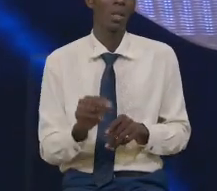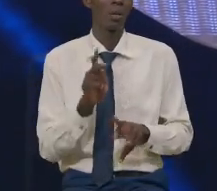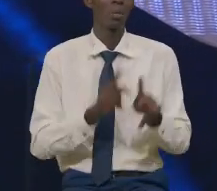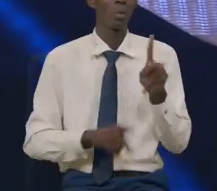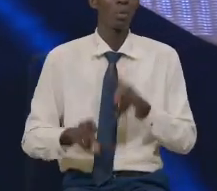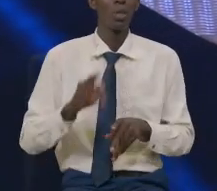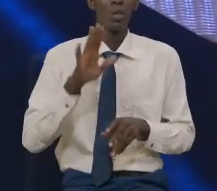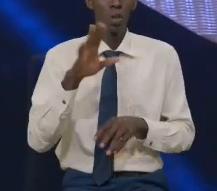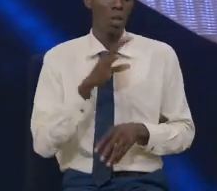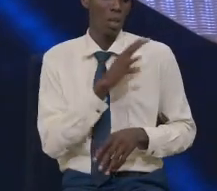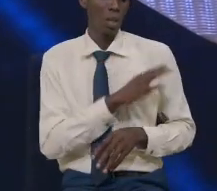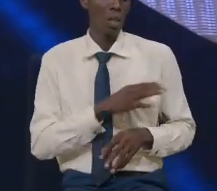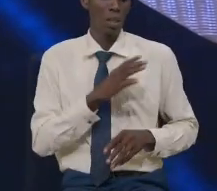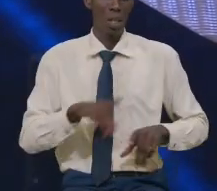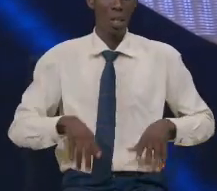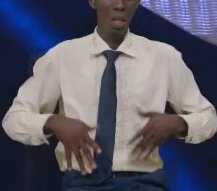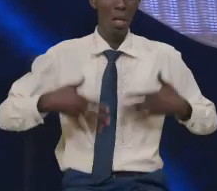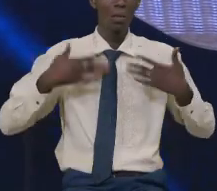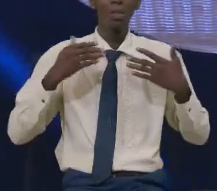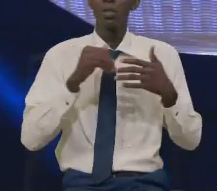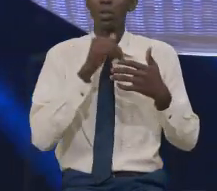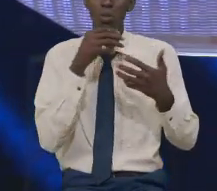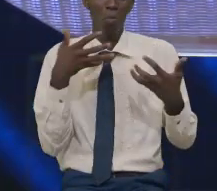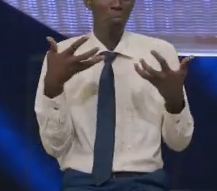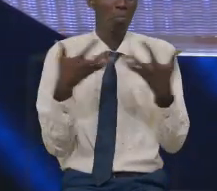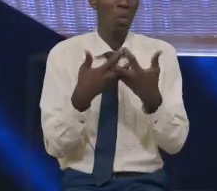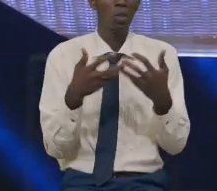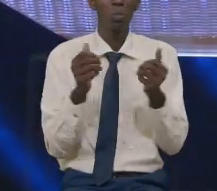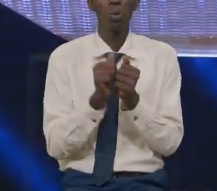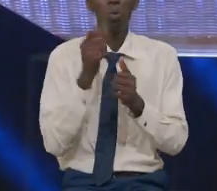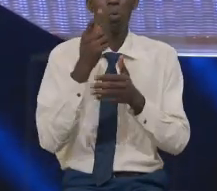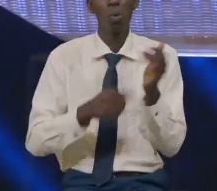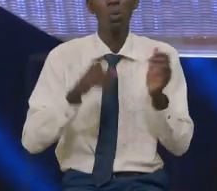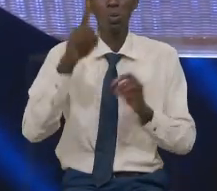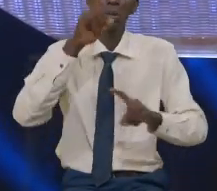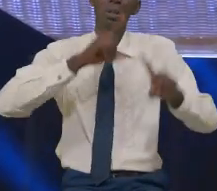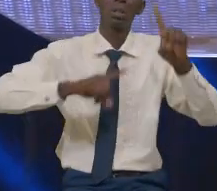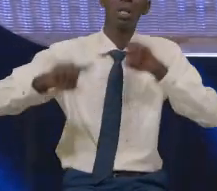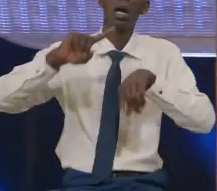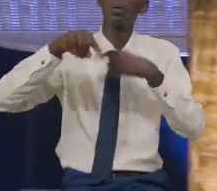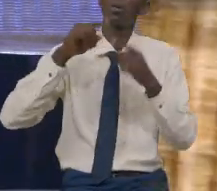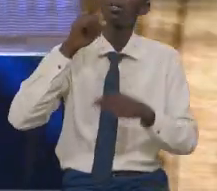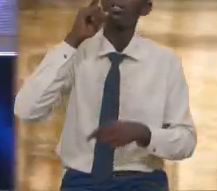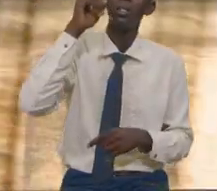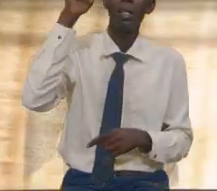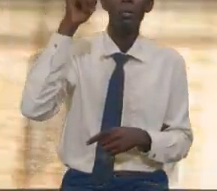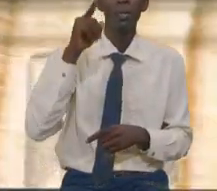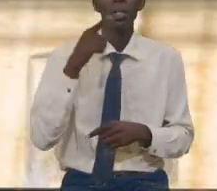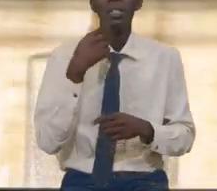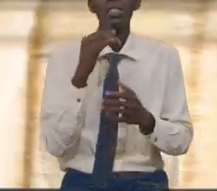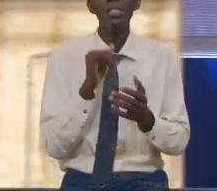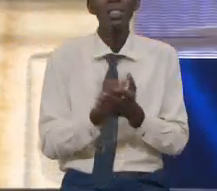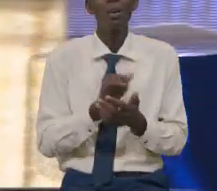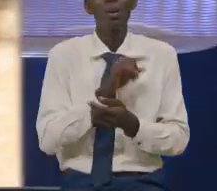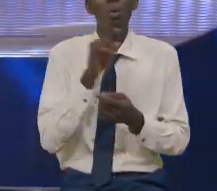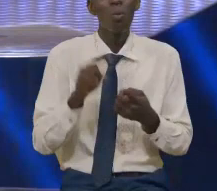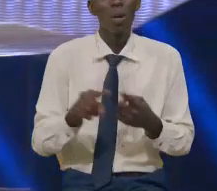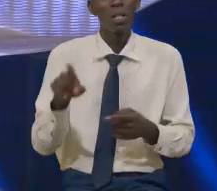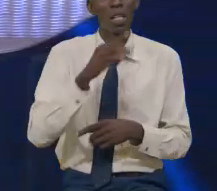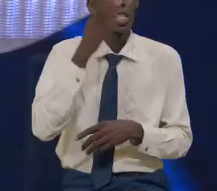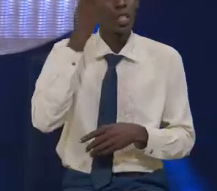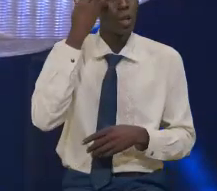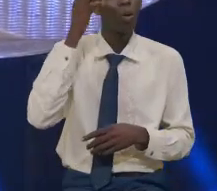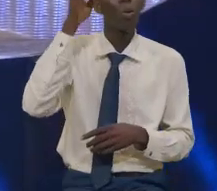your lifestyle does not follow what you say you know about him? It says, when they knew God,